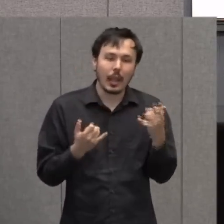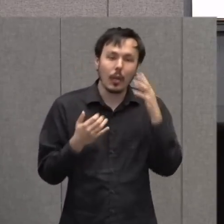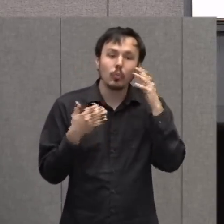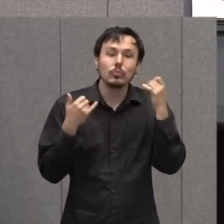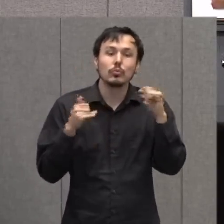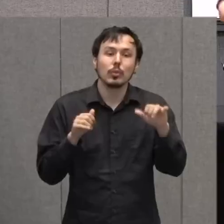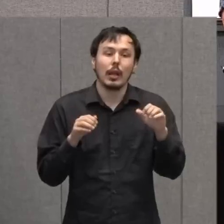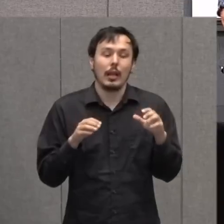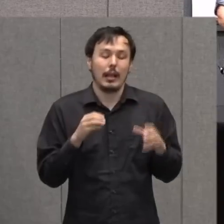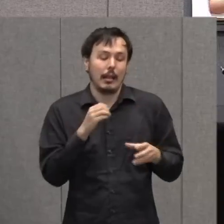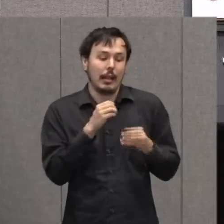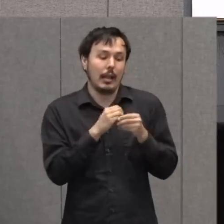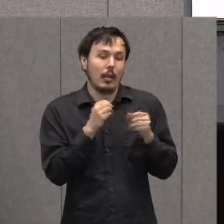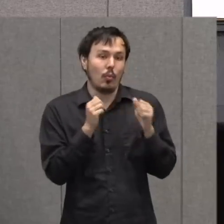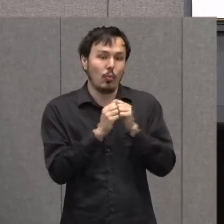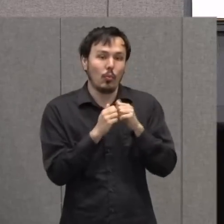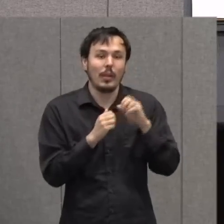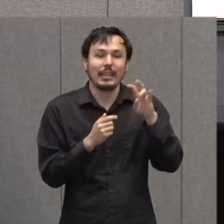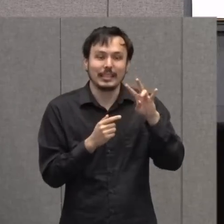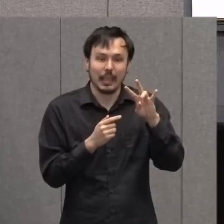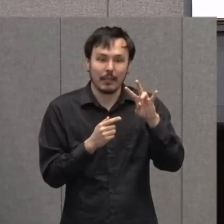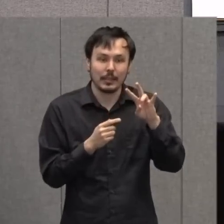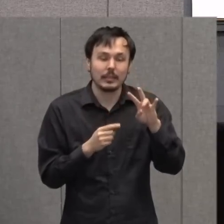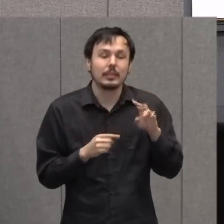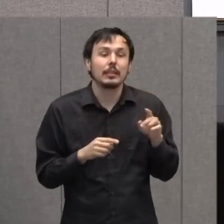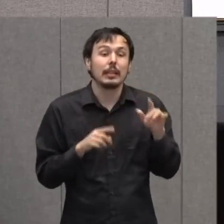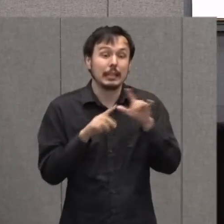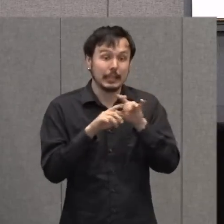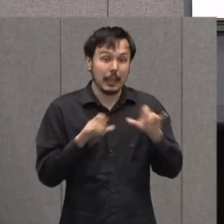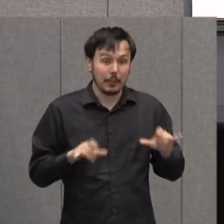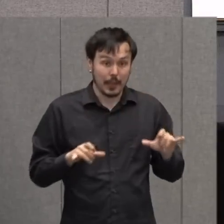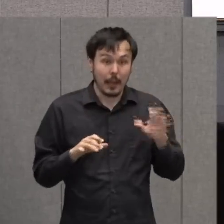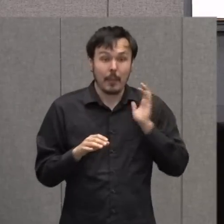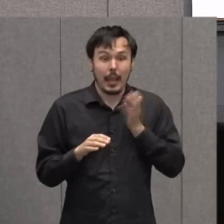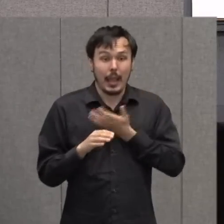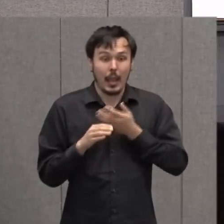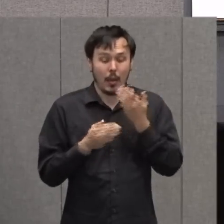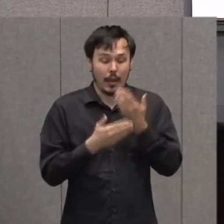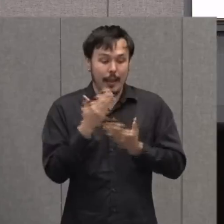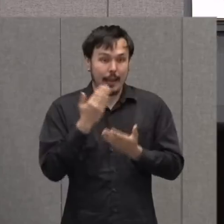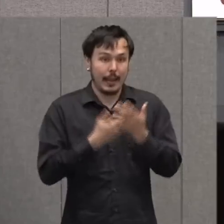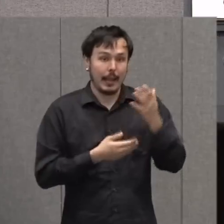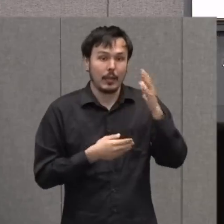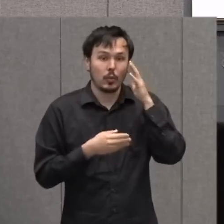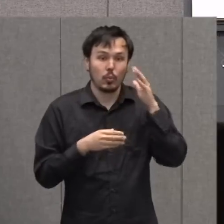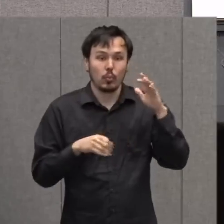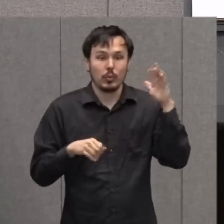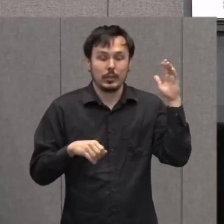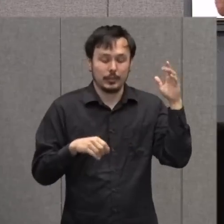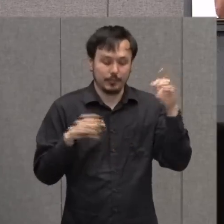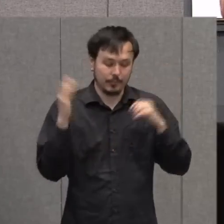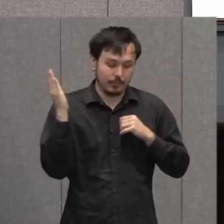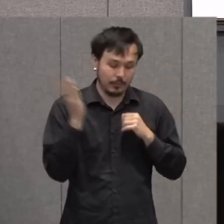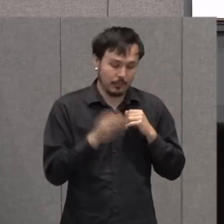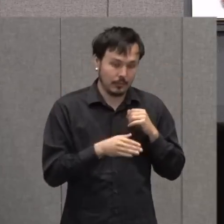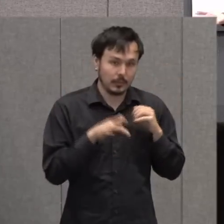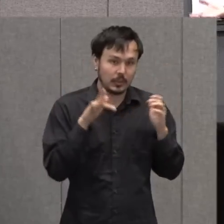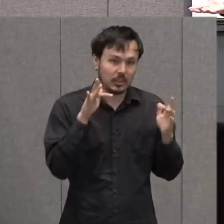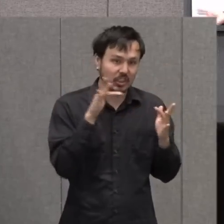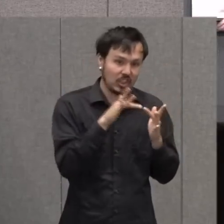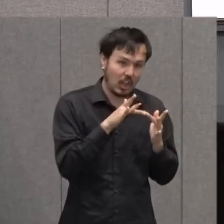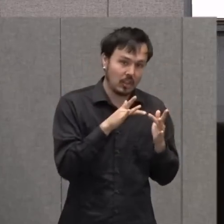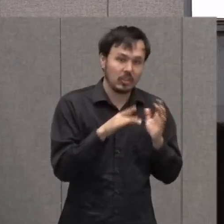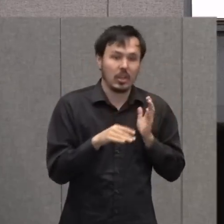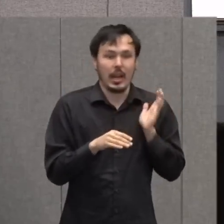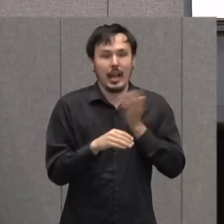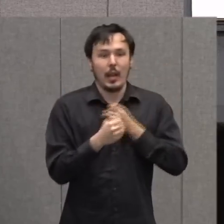crossovers. Well, and make sure that our hands cross the midsection and touch our knee. And we're going to go slow